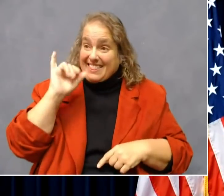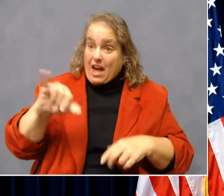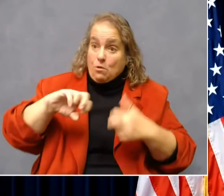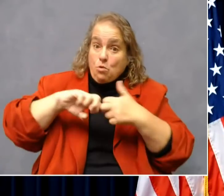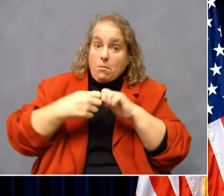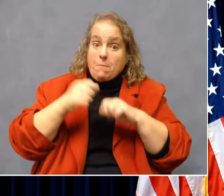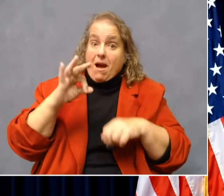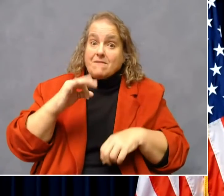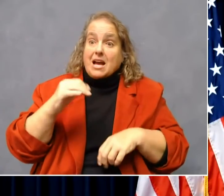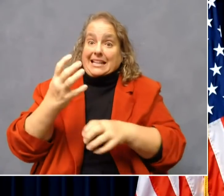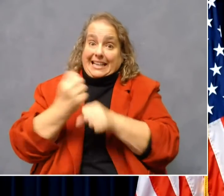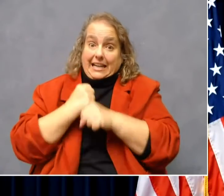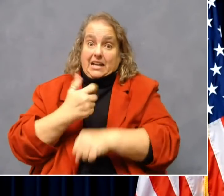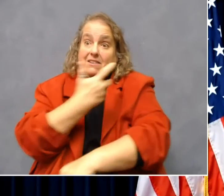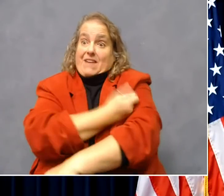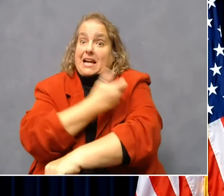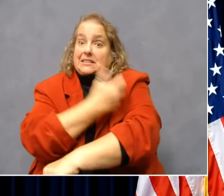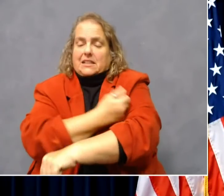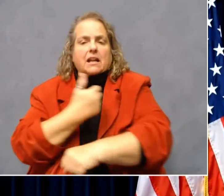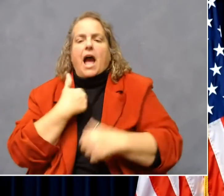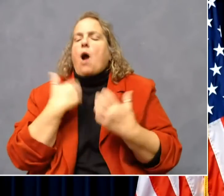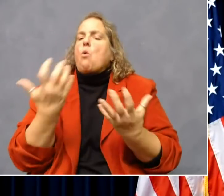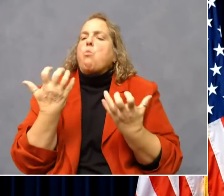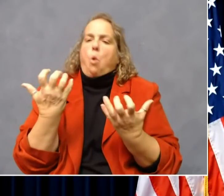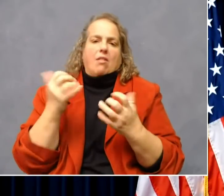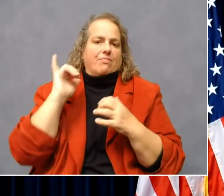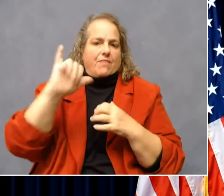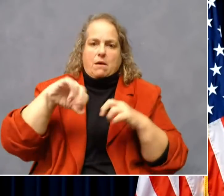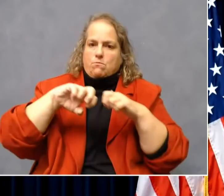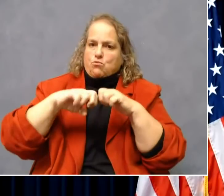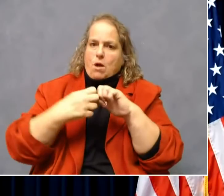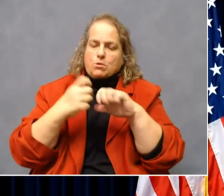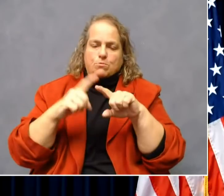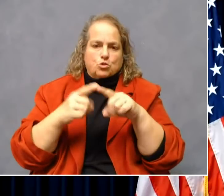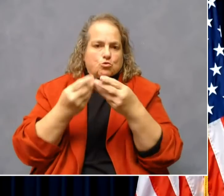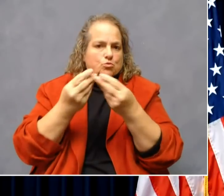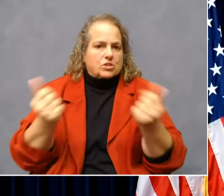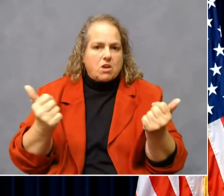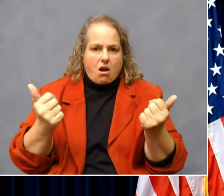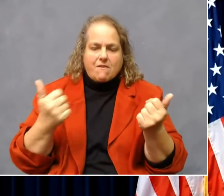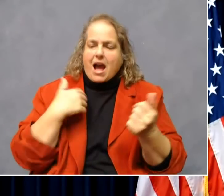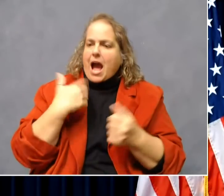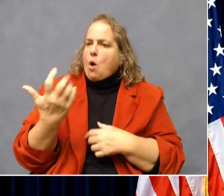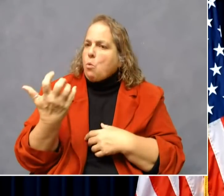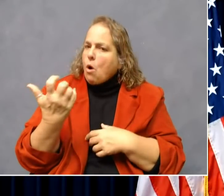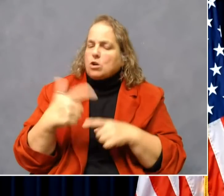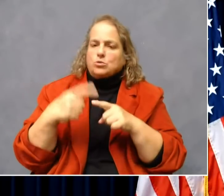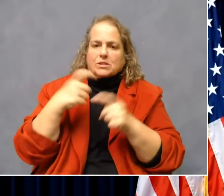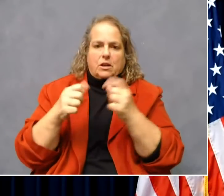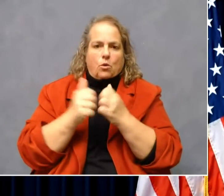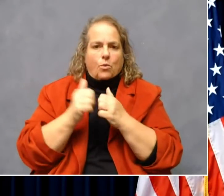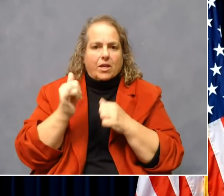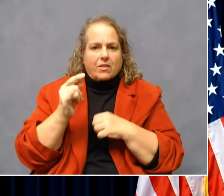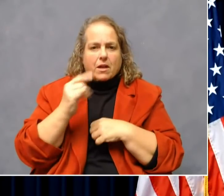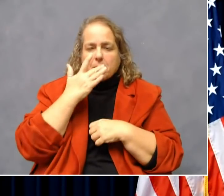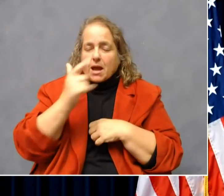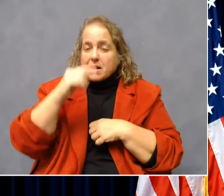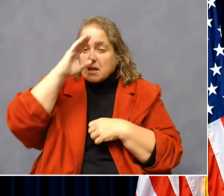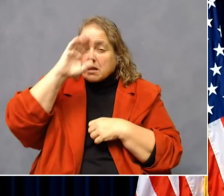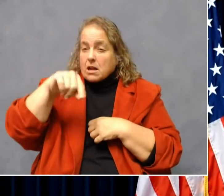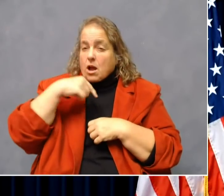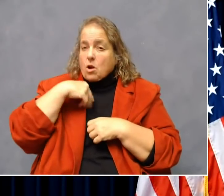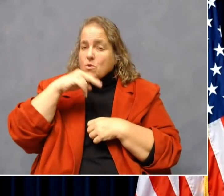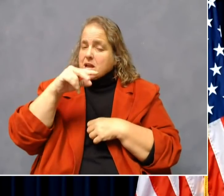still coming. The light at the end of the tunnel is getting brighter and brighter. It's also why I need you to keep fighting.